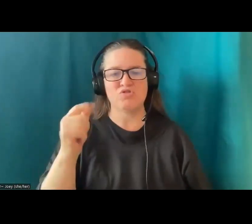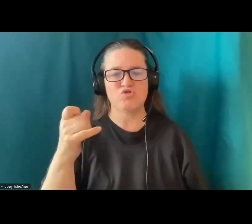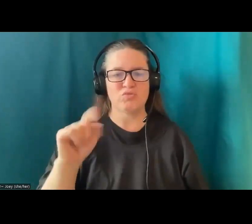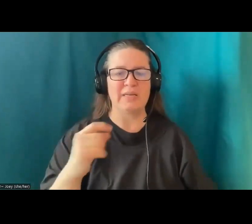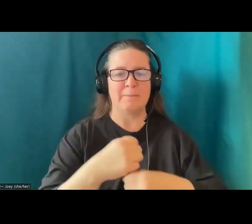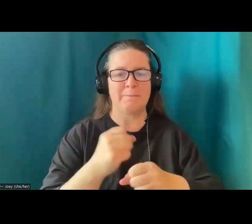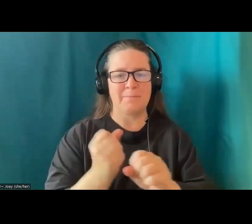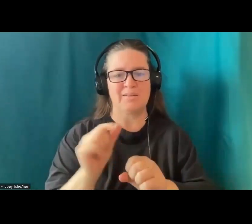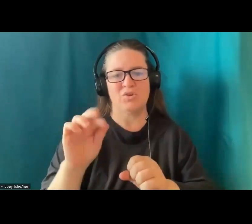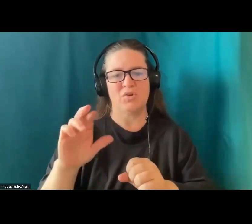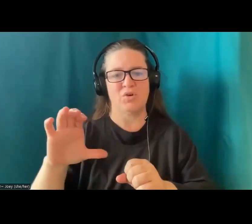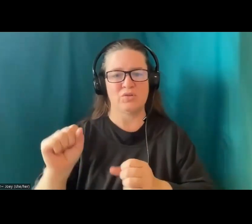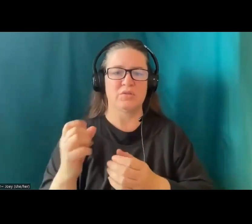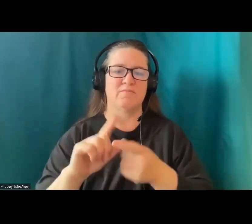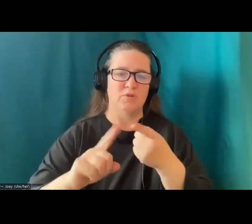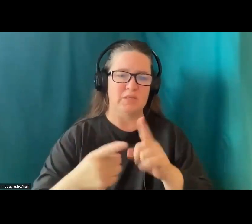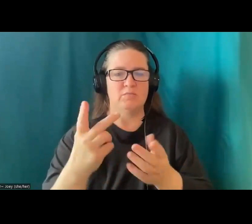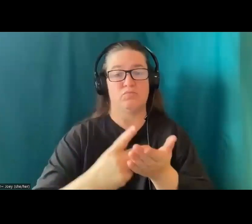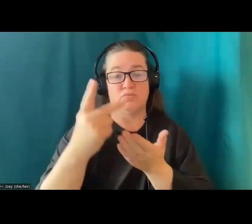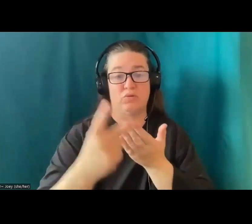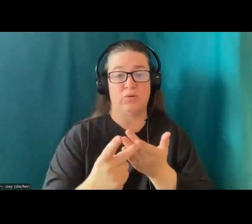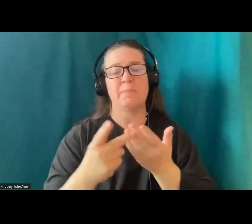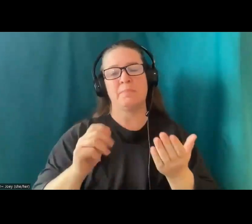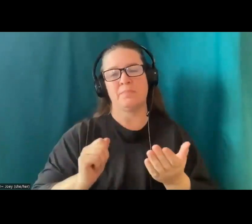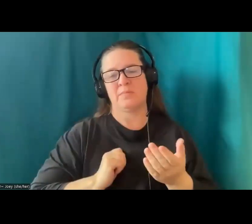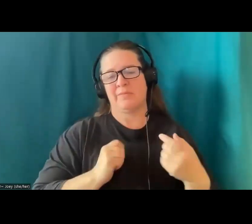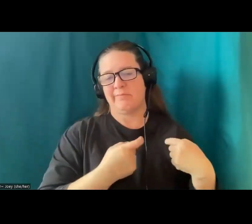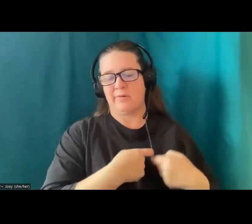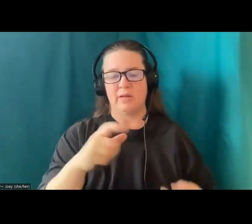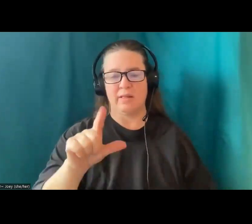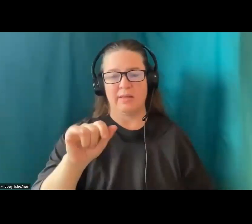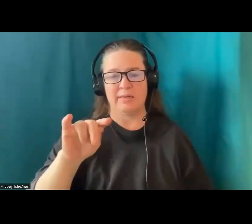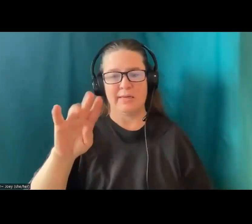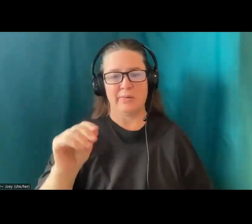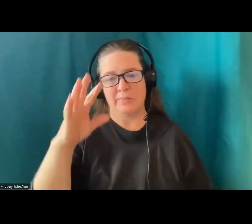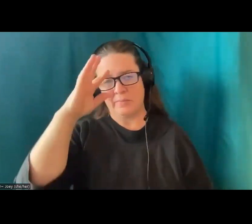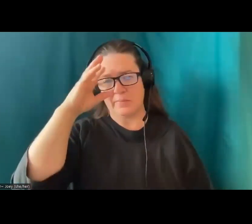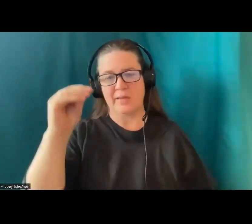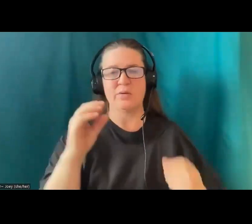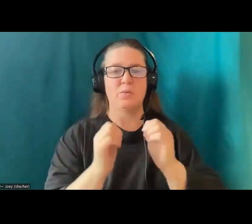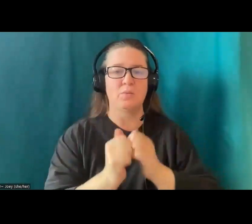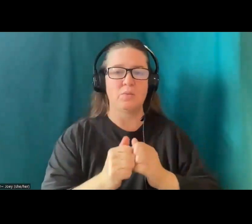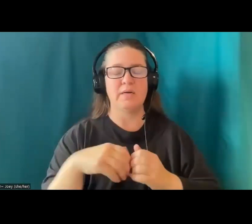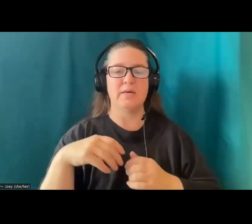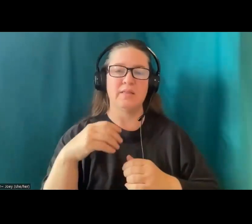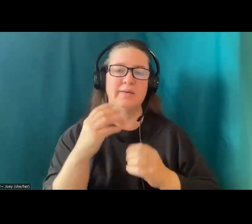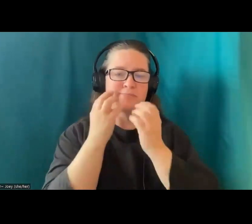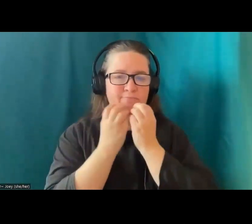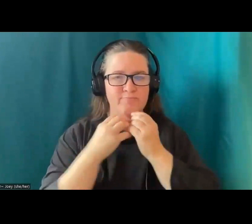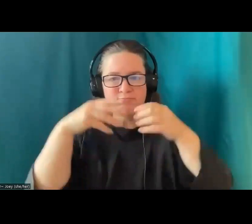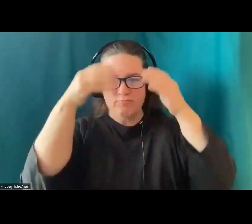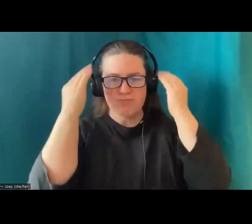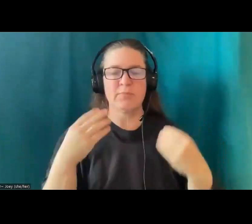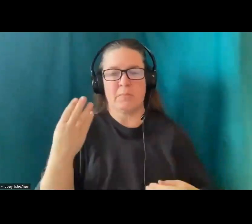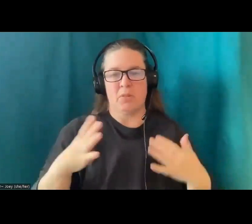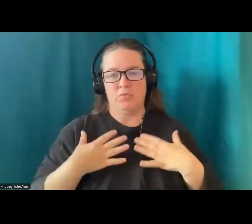and wire-rimmed glasses, and I'm sitting in my office with books and personal items behind me. As we begin today's workshop, I'd like to acknowledge that the city